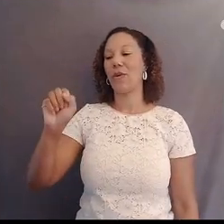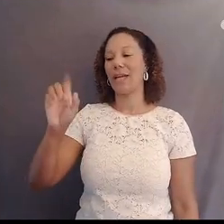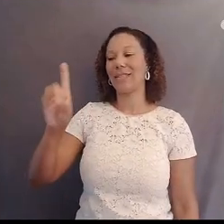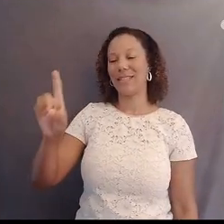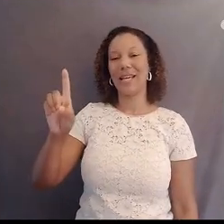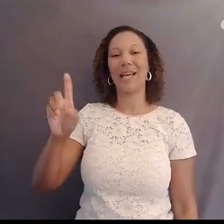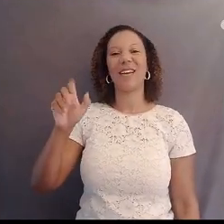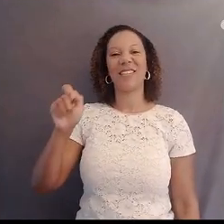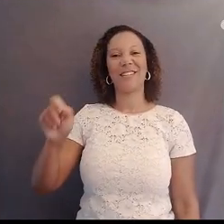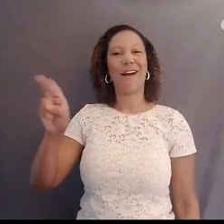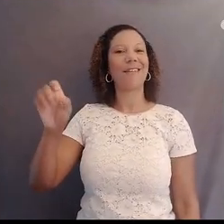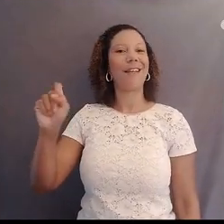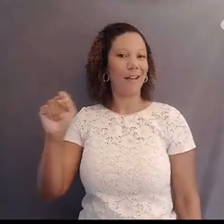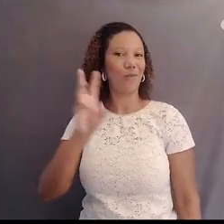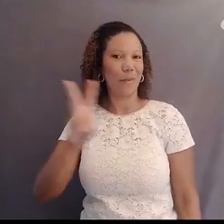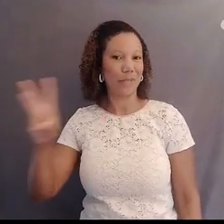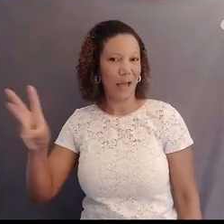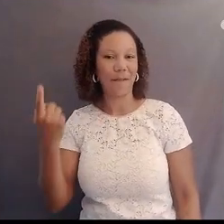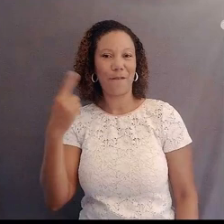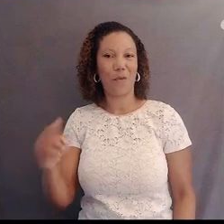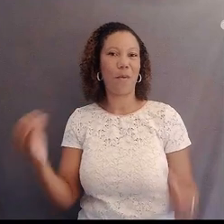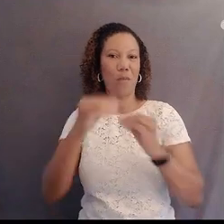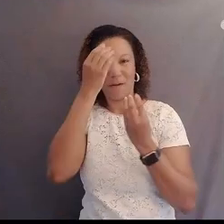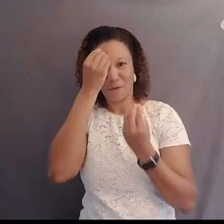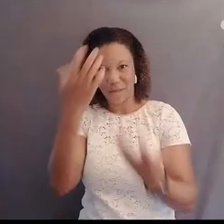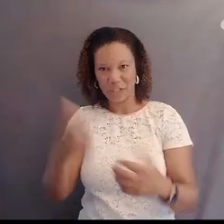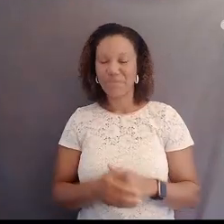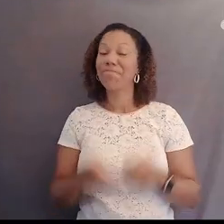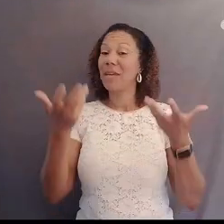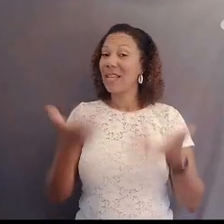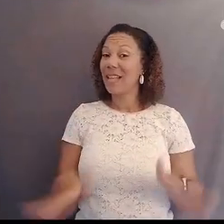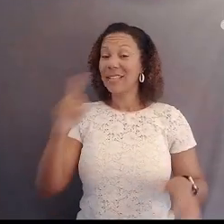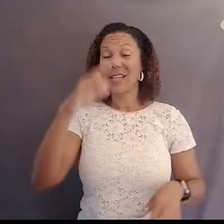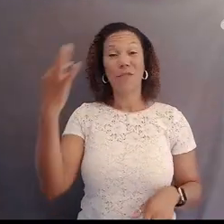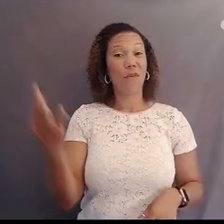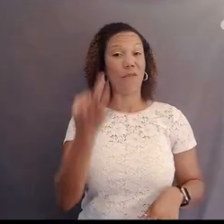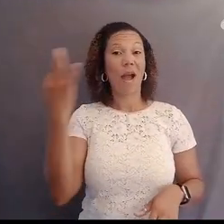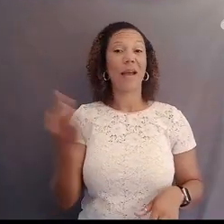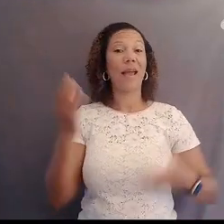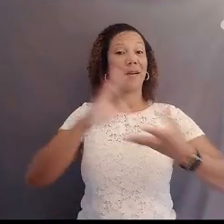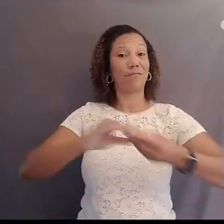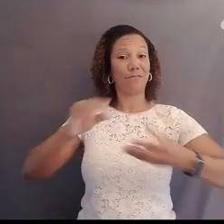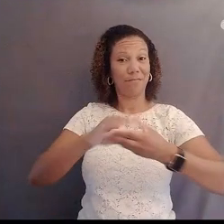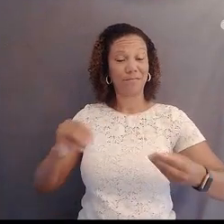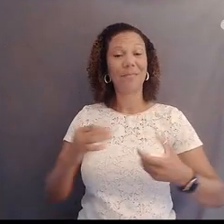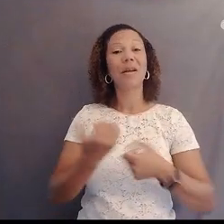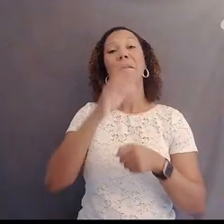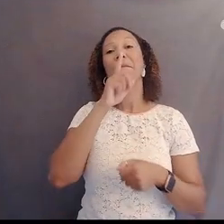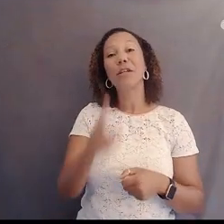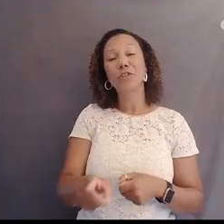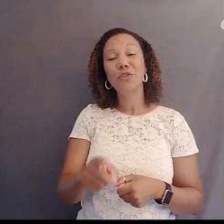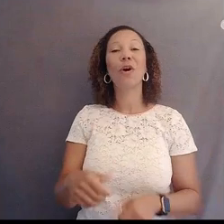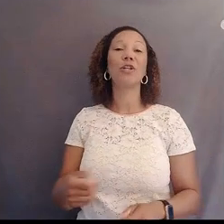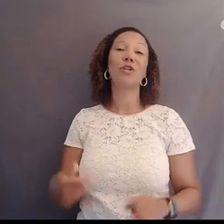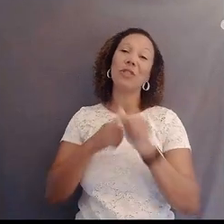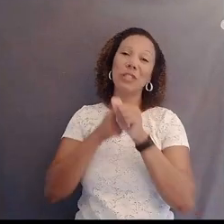All right, wow, Sandeep. So that's it for our Friday EGU News update. We want to make sure everyone out there to please subscribe